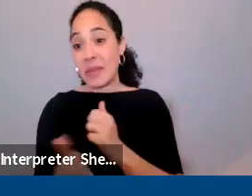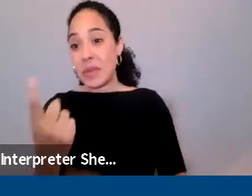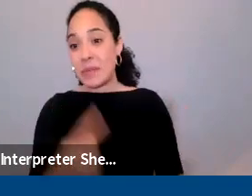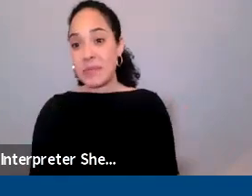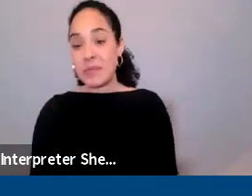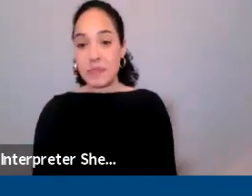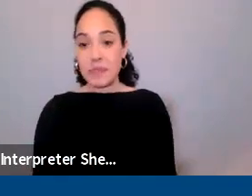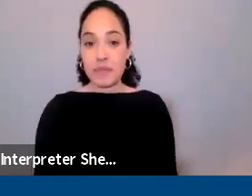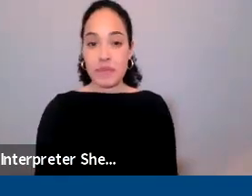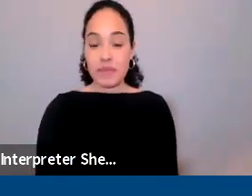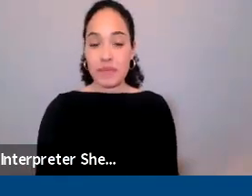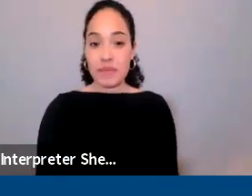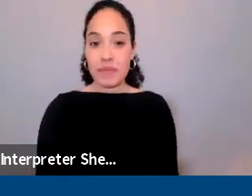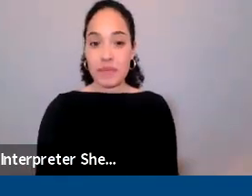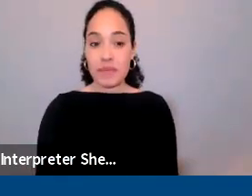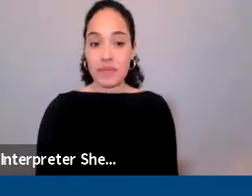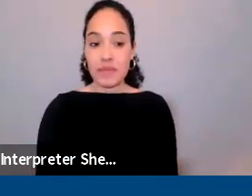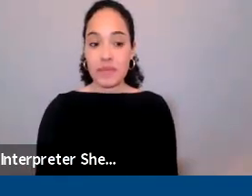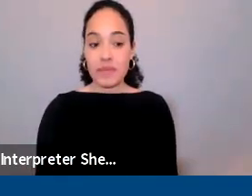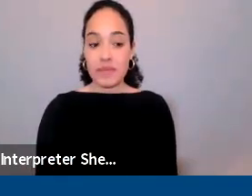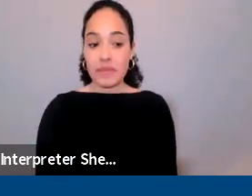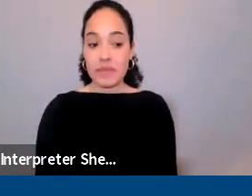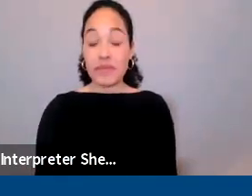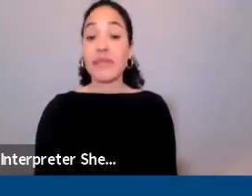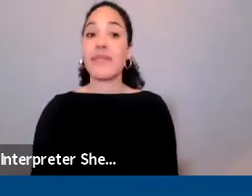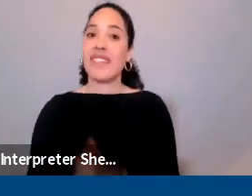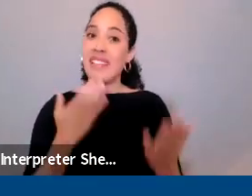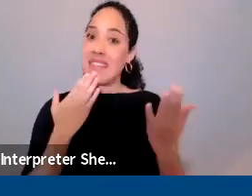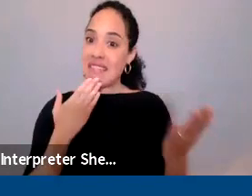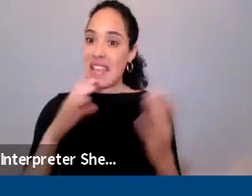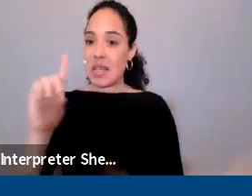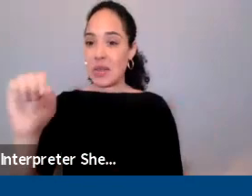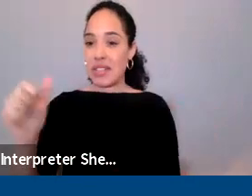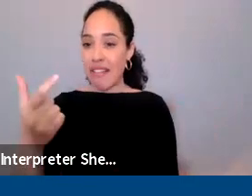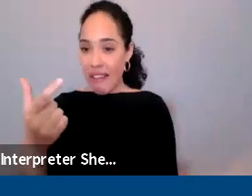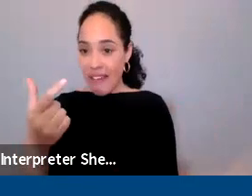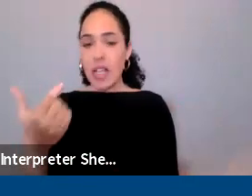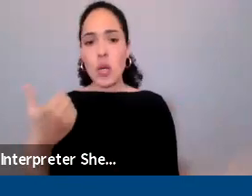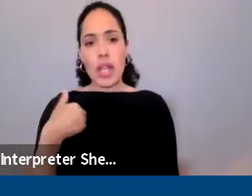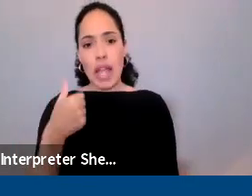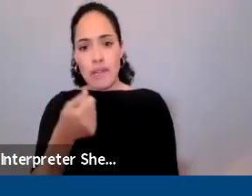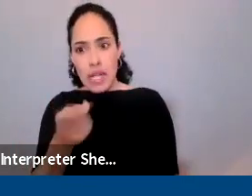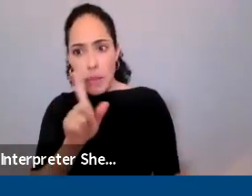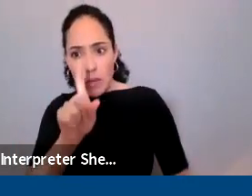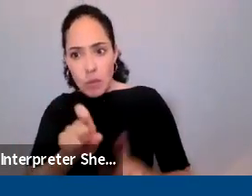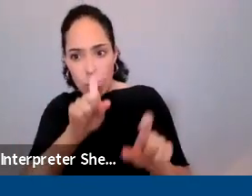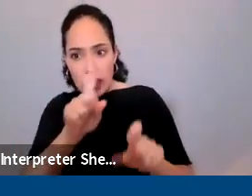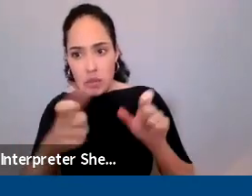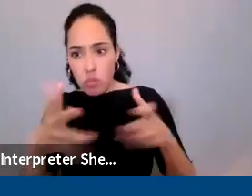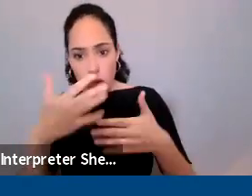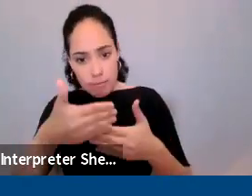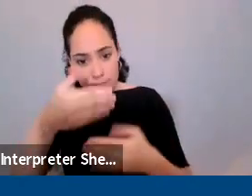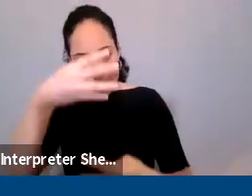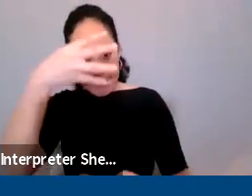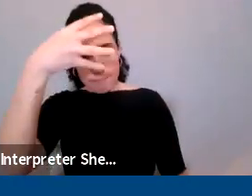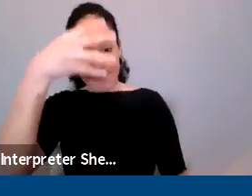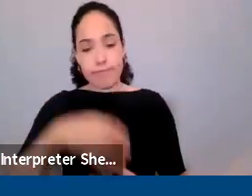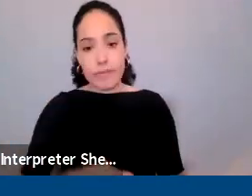Thank you, Doug. All right, we have a couple of questions already lined up.